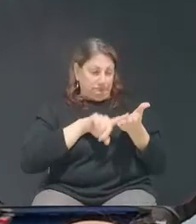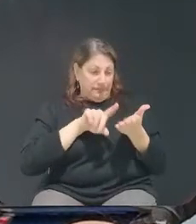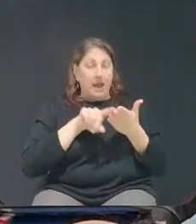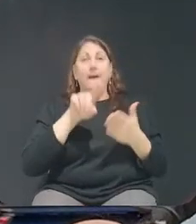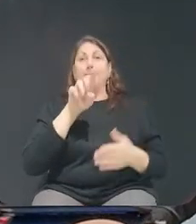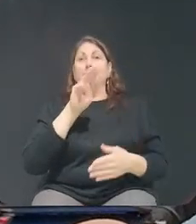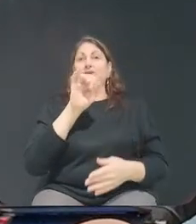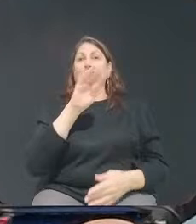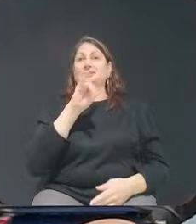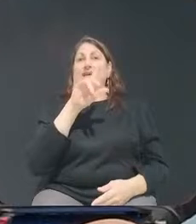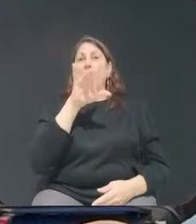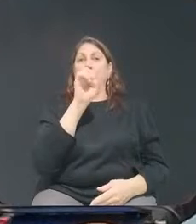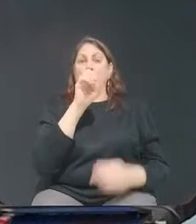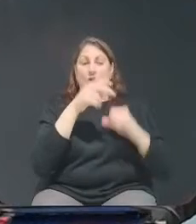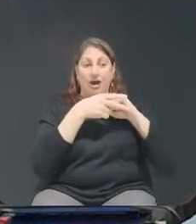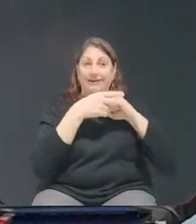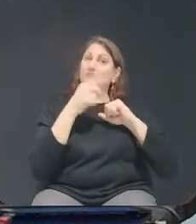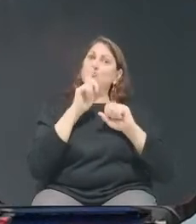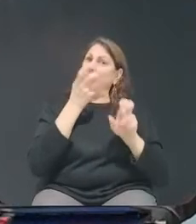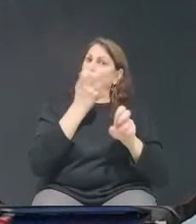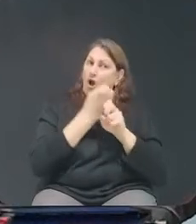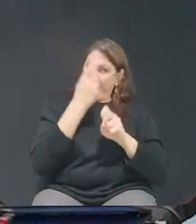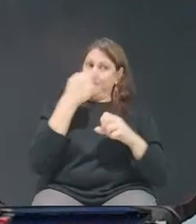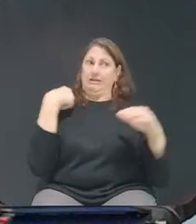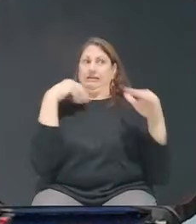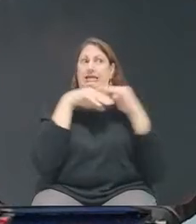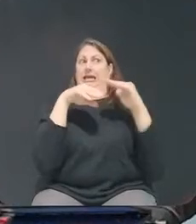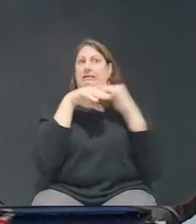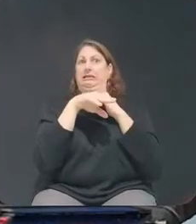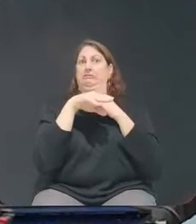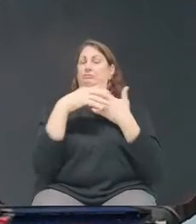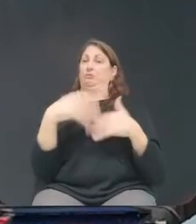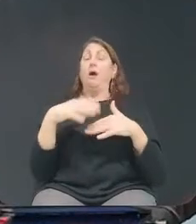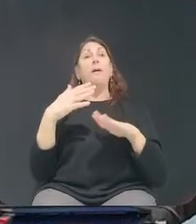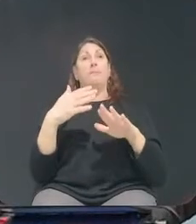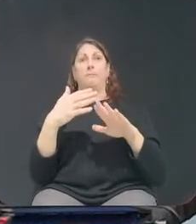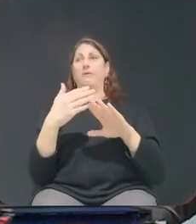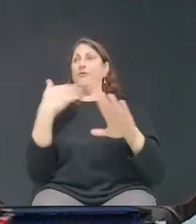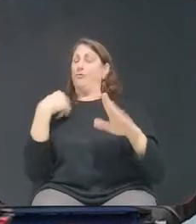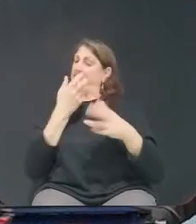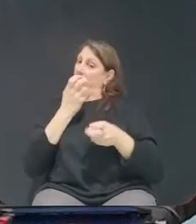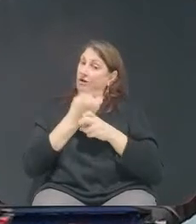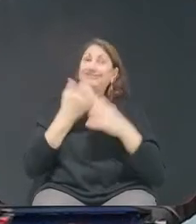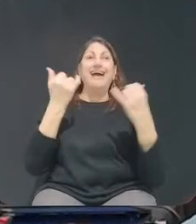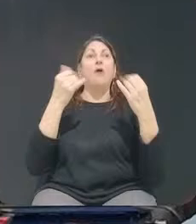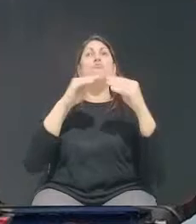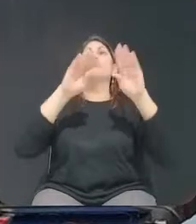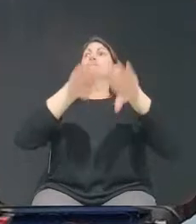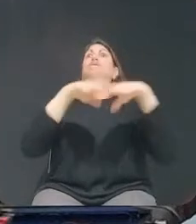much harder to get a hold of than they clearly are now, the Special